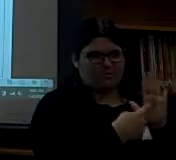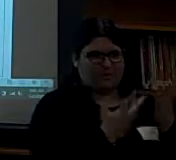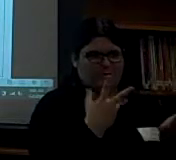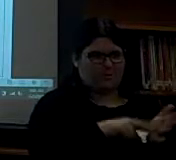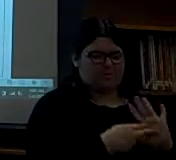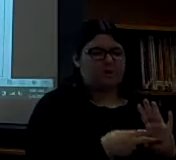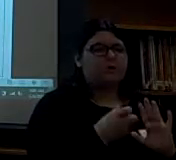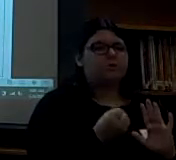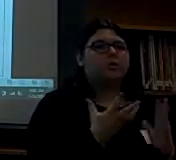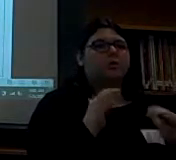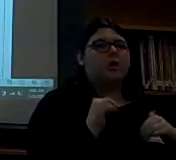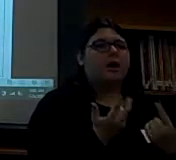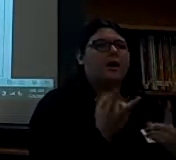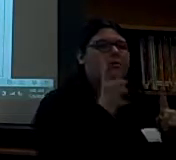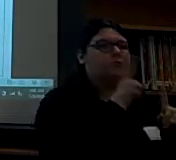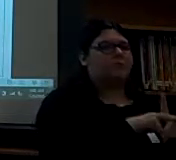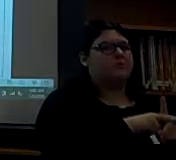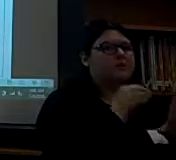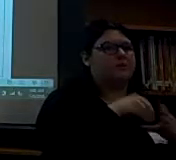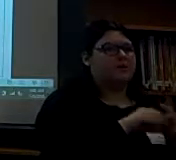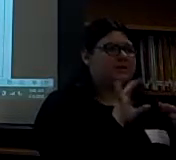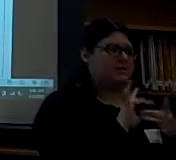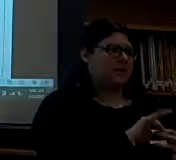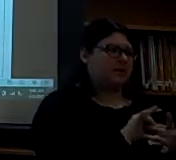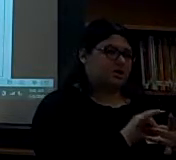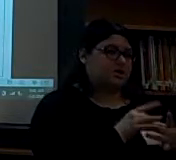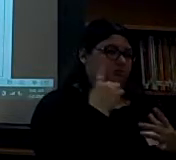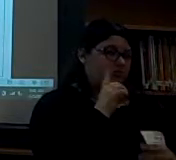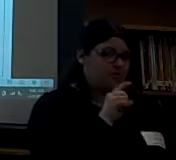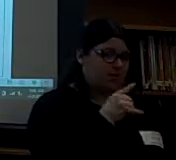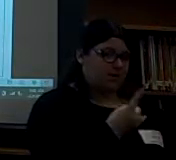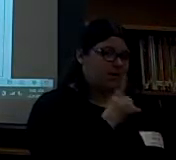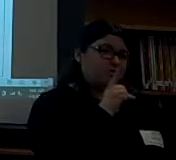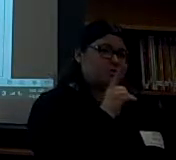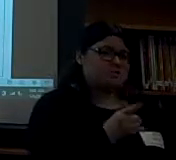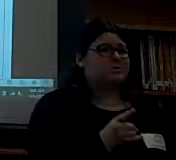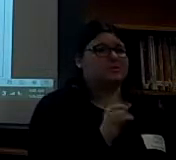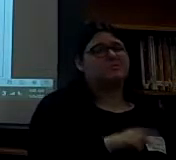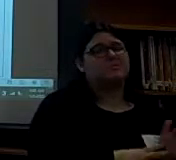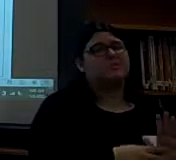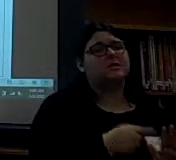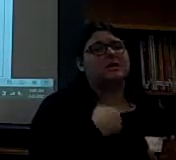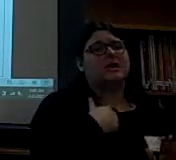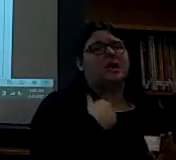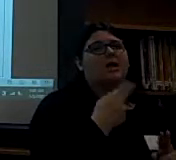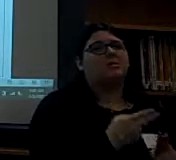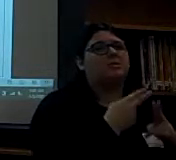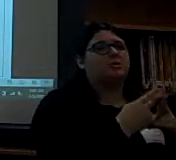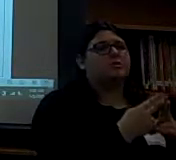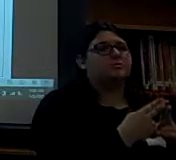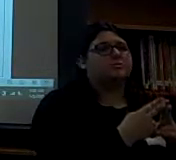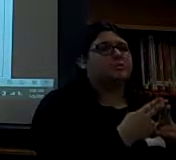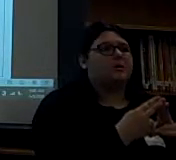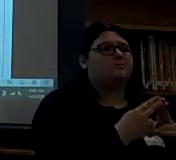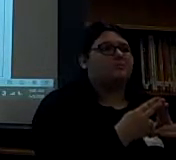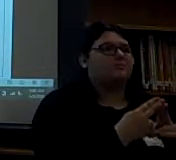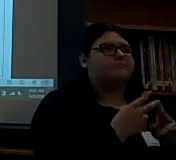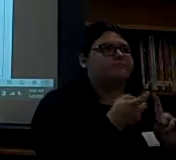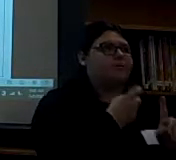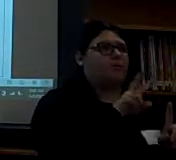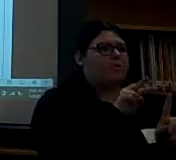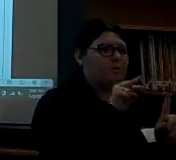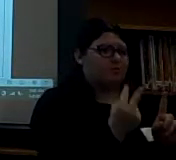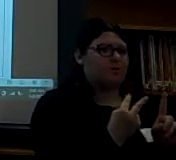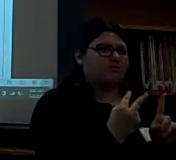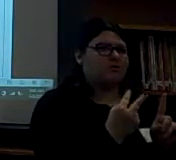that. So how do we deposit into connection? For kids, what it really means is, I call this looking into their eyes, but that's sort of symbolic. What